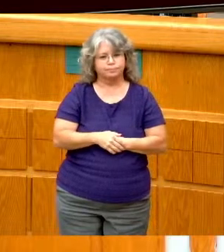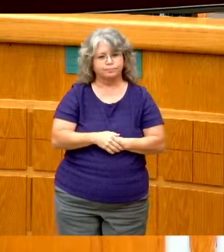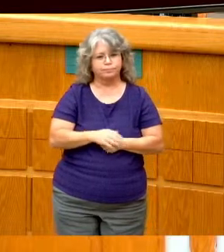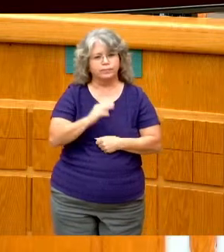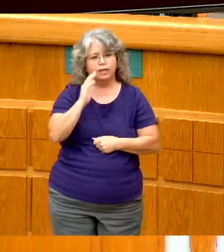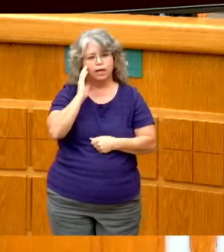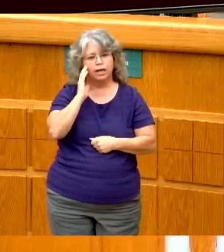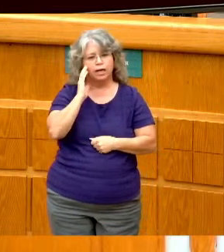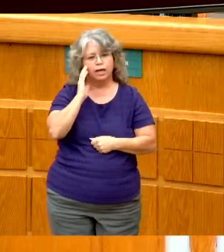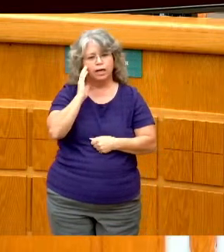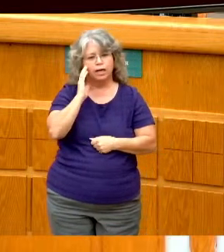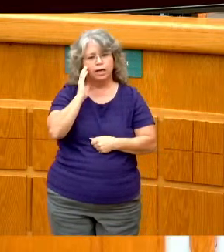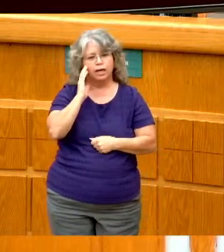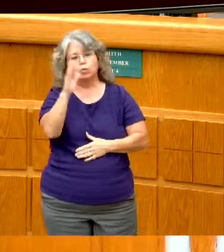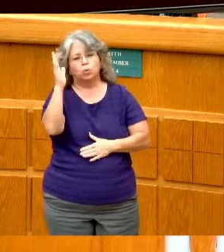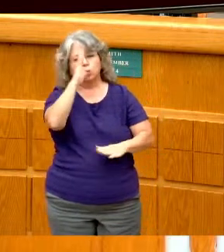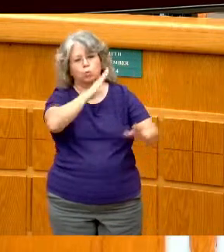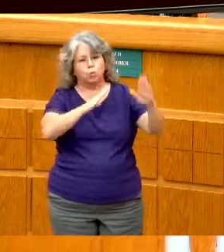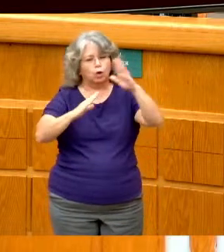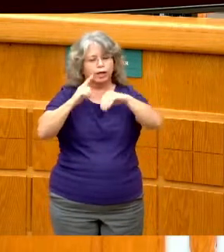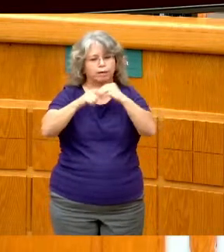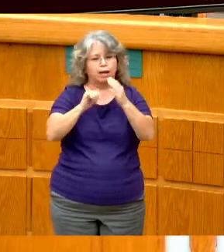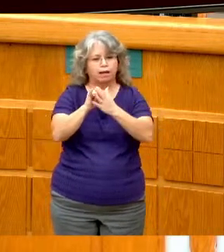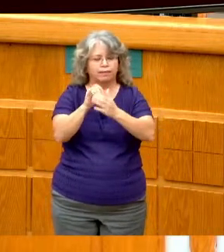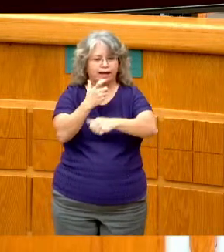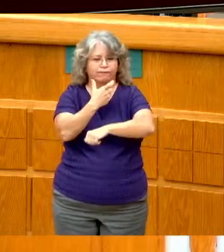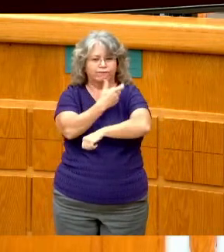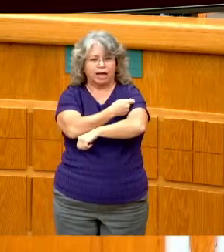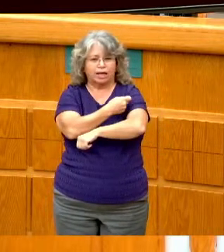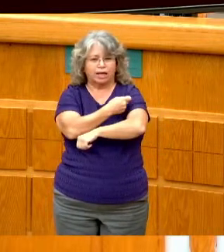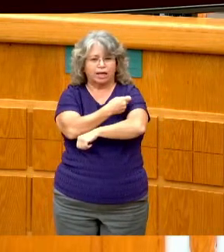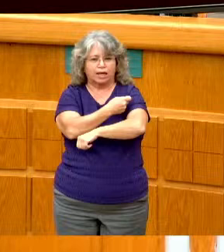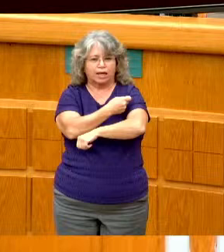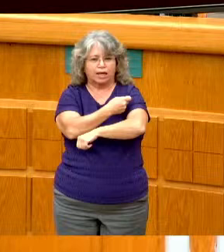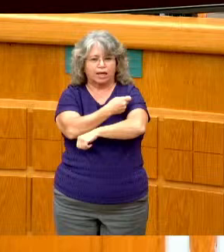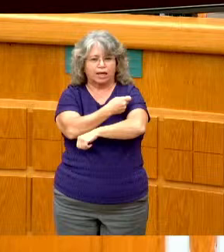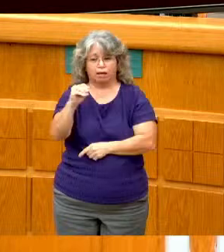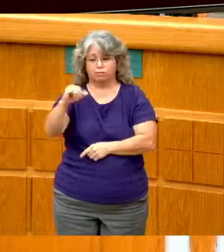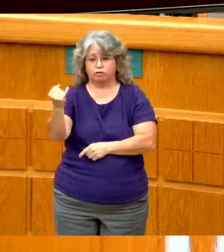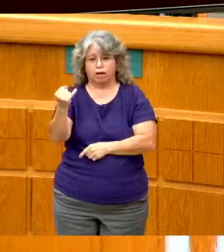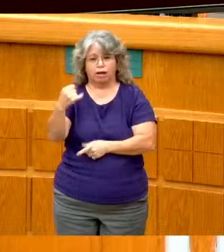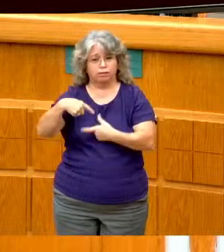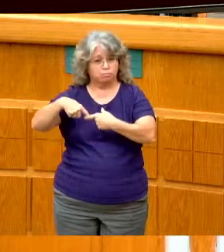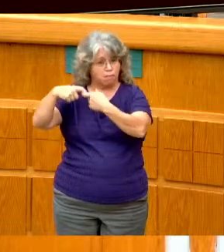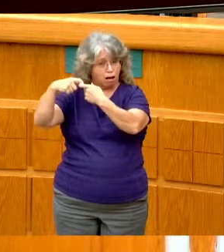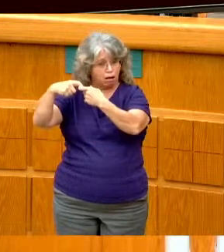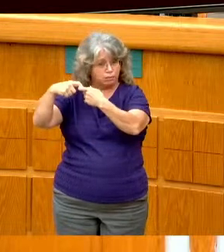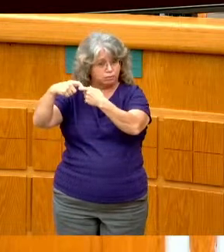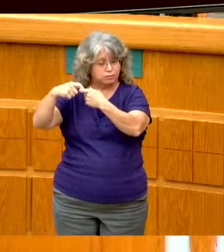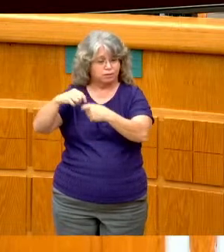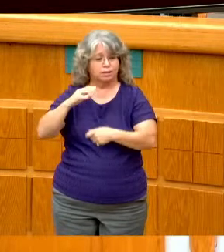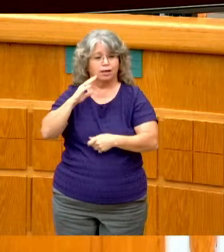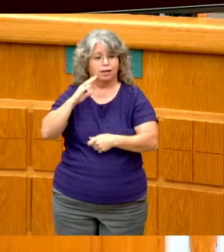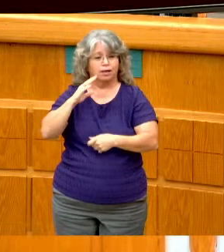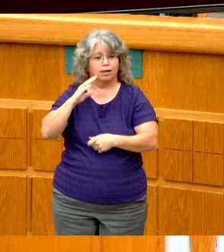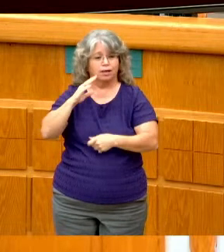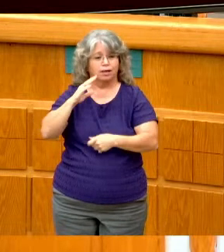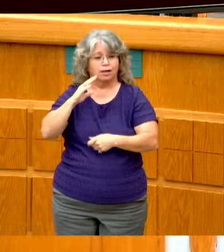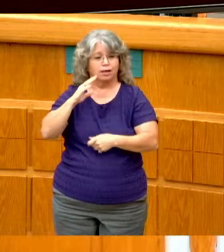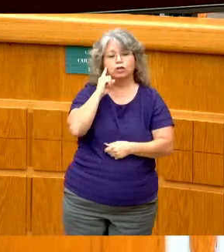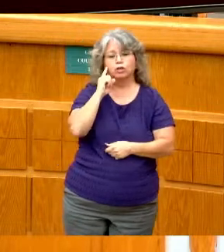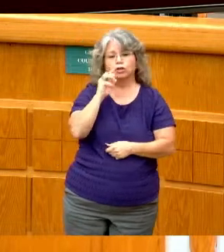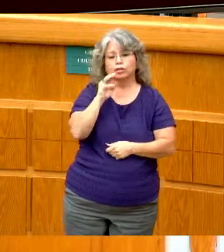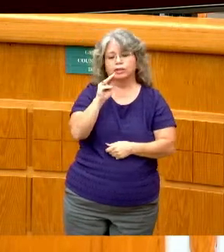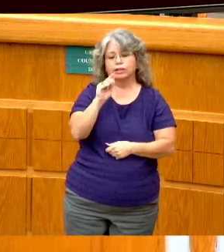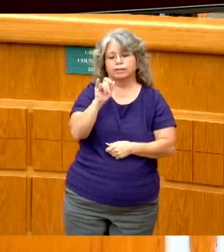about the Johnson & Johnson vaccine being paused. I know that you have heard the mayor earlier talk